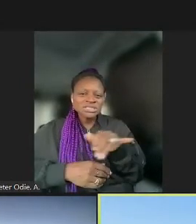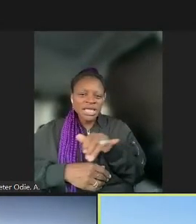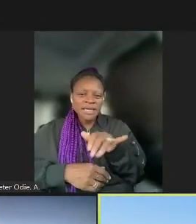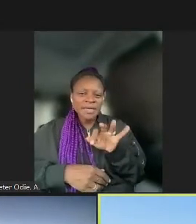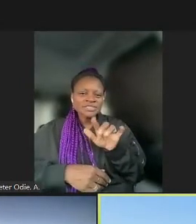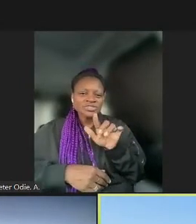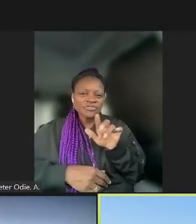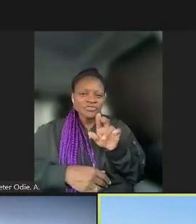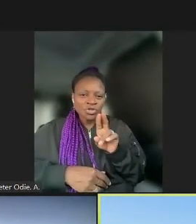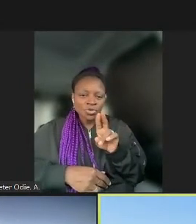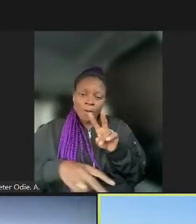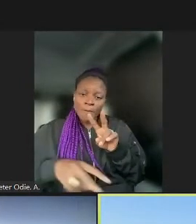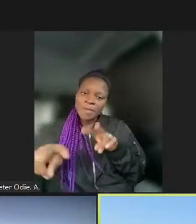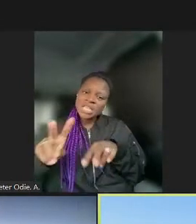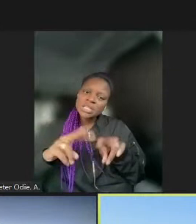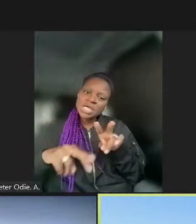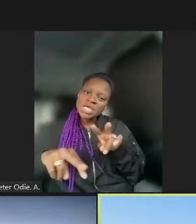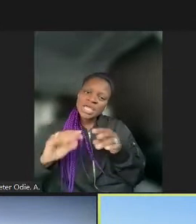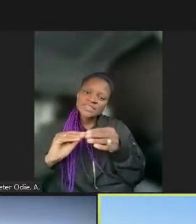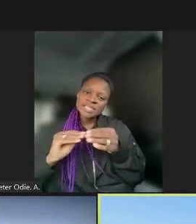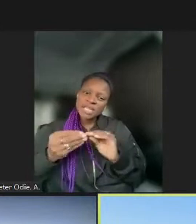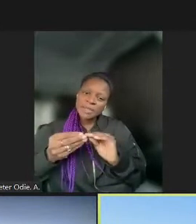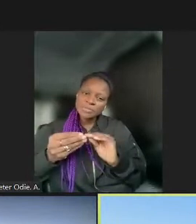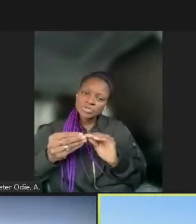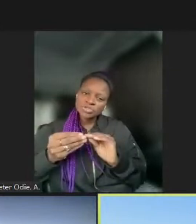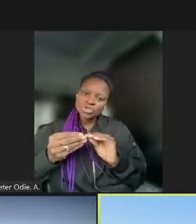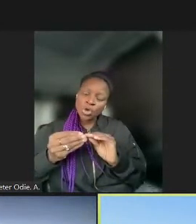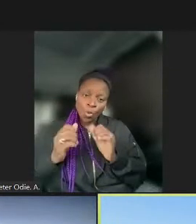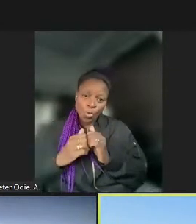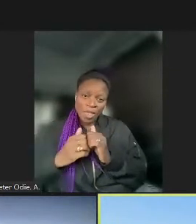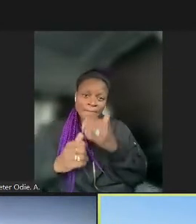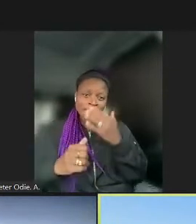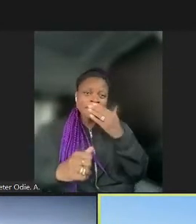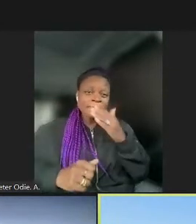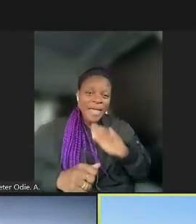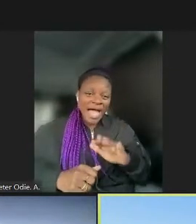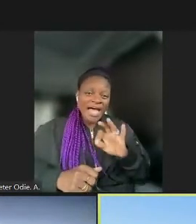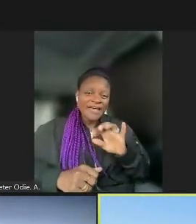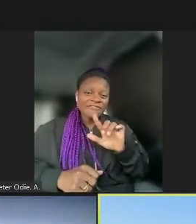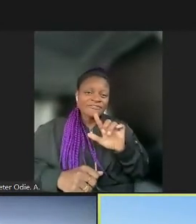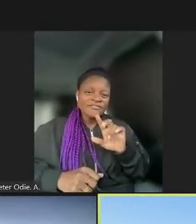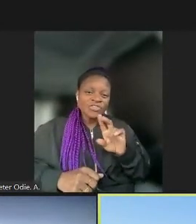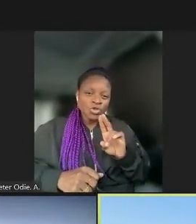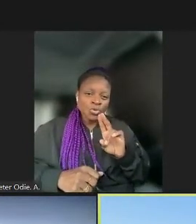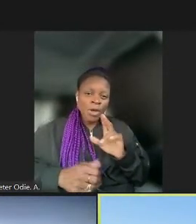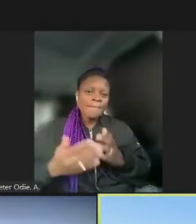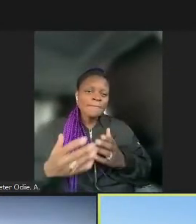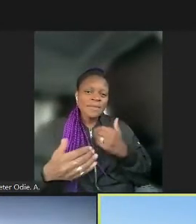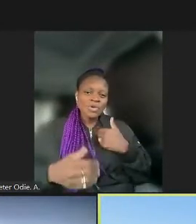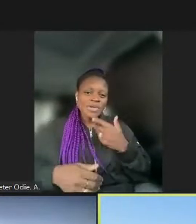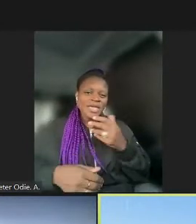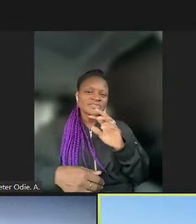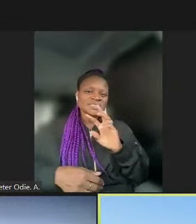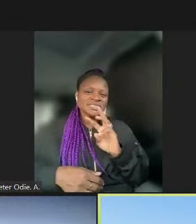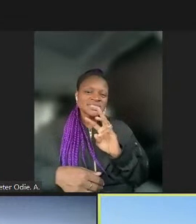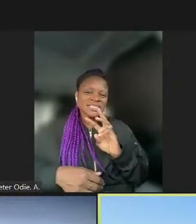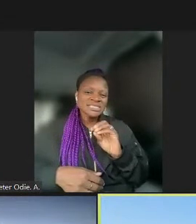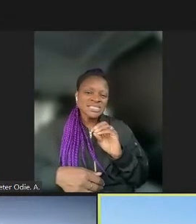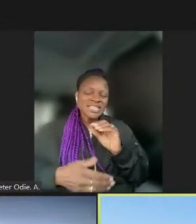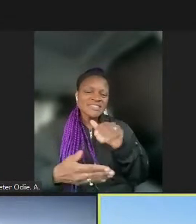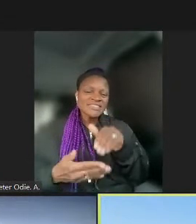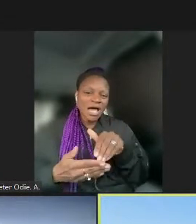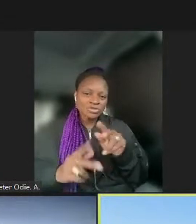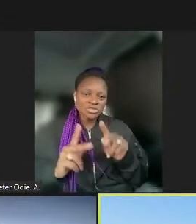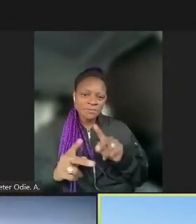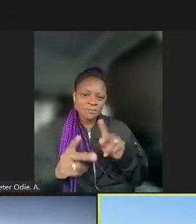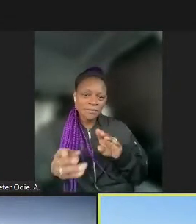So even in a very bad flu season, at most we see 60,000 people die in the United States,